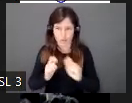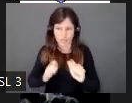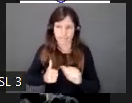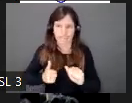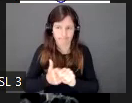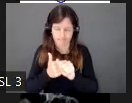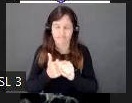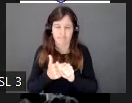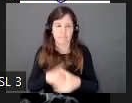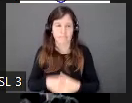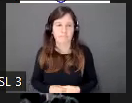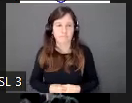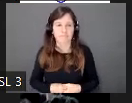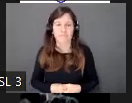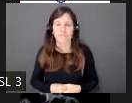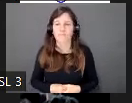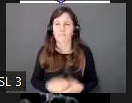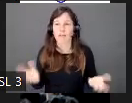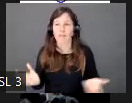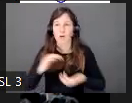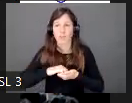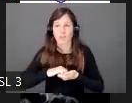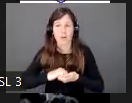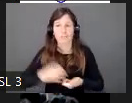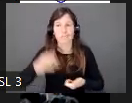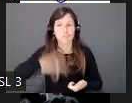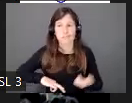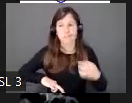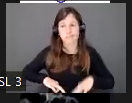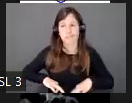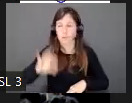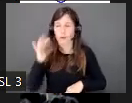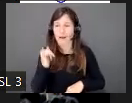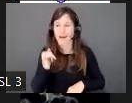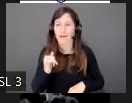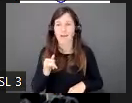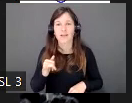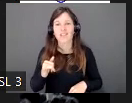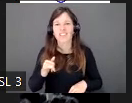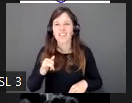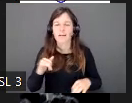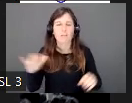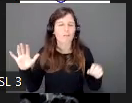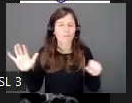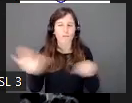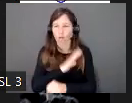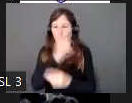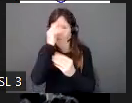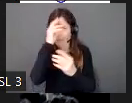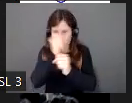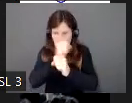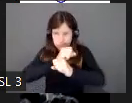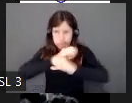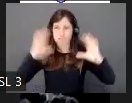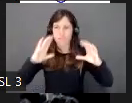The benefits of the partnership, information sharing. We get a good picture of the risk before us. The police, as I mentioned at the beginning,